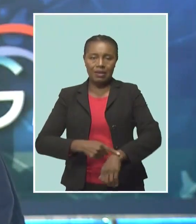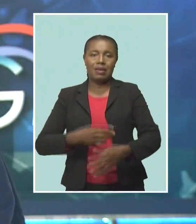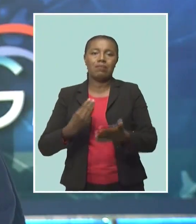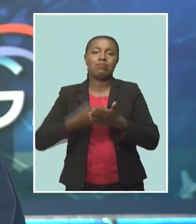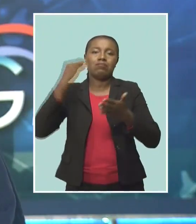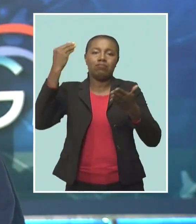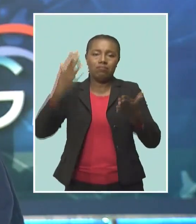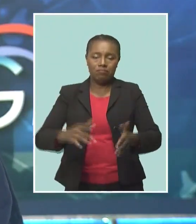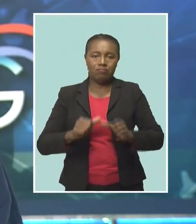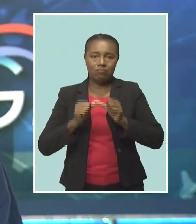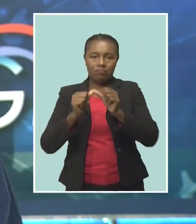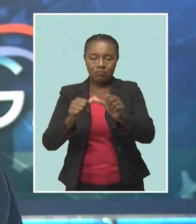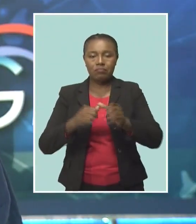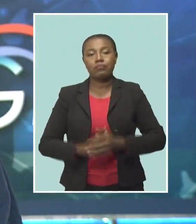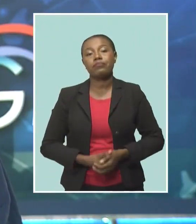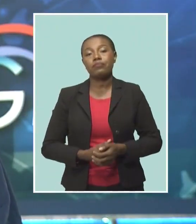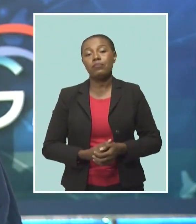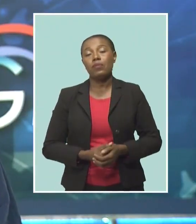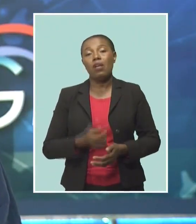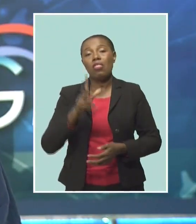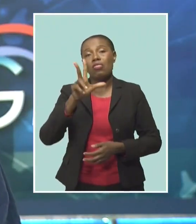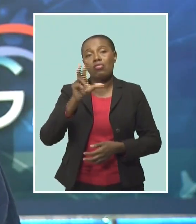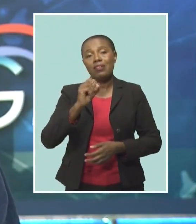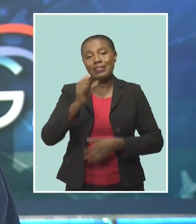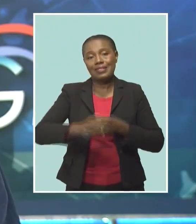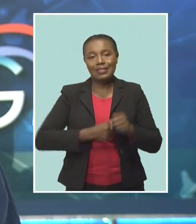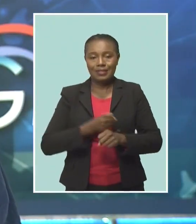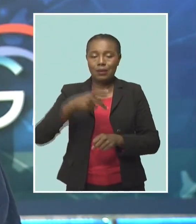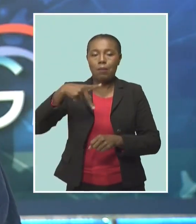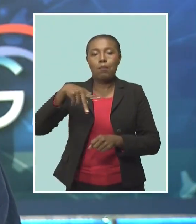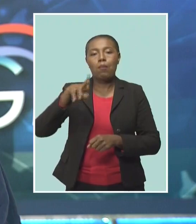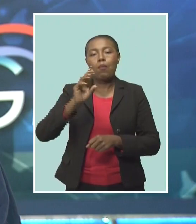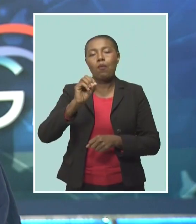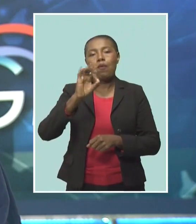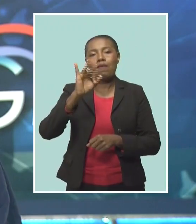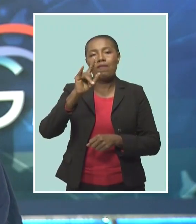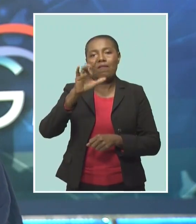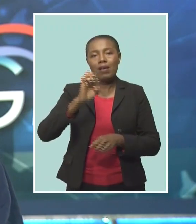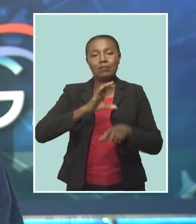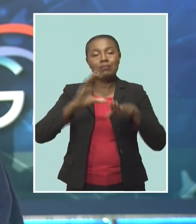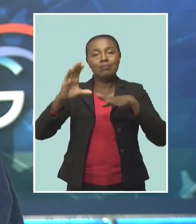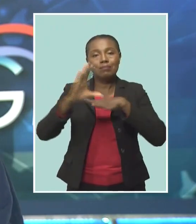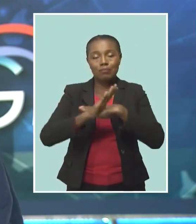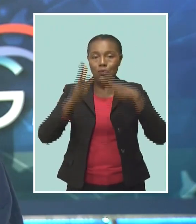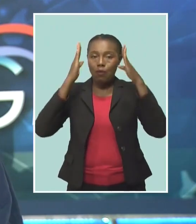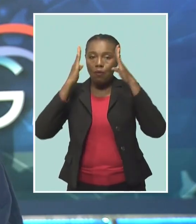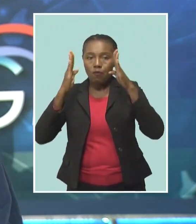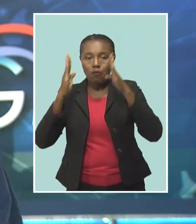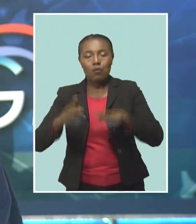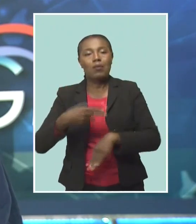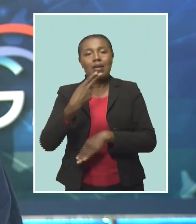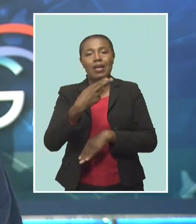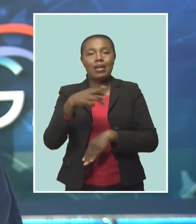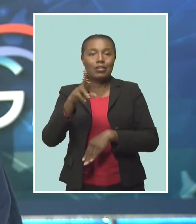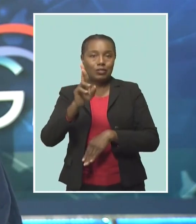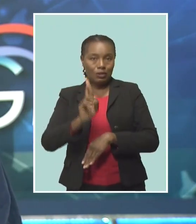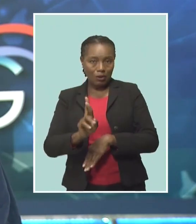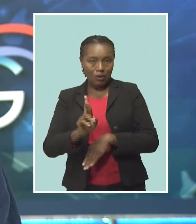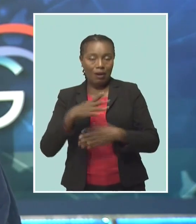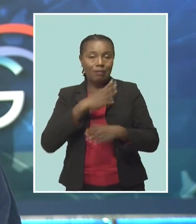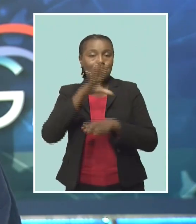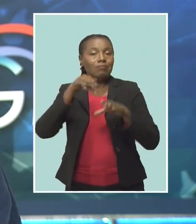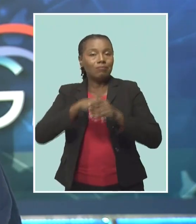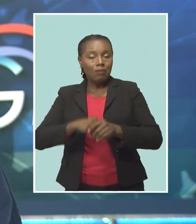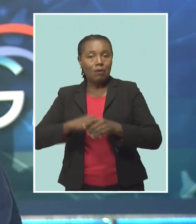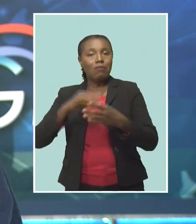the past 3 decades, Profiles Caribbean has been focused on human resource development. And as part of the company's celebration of